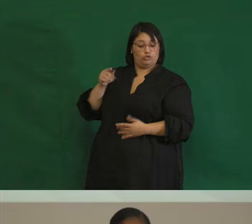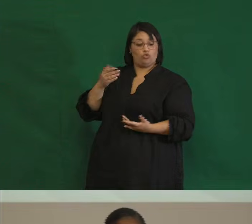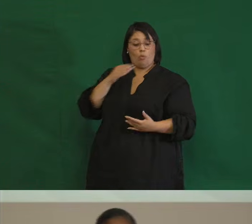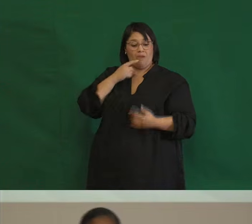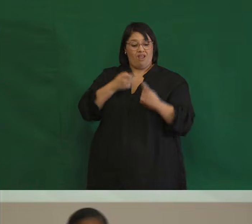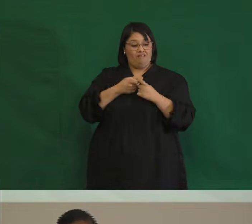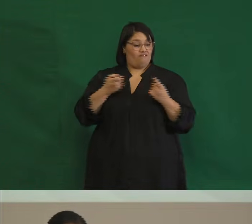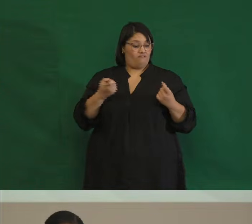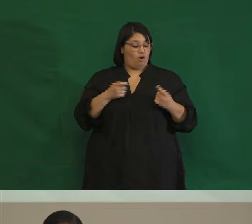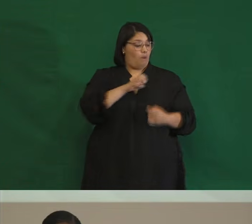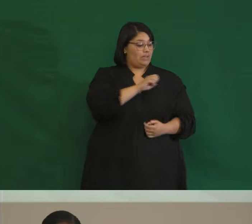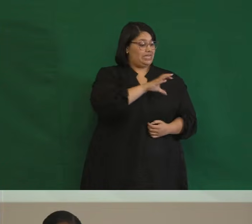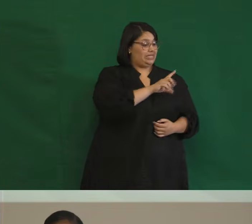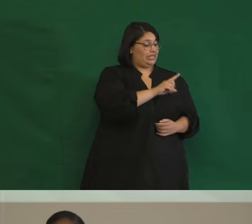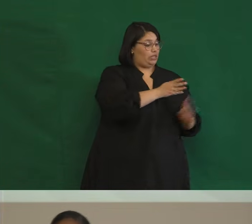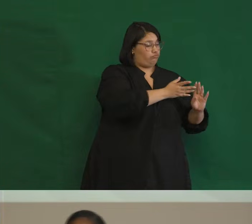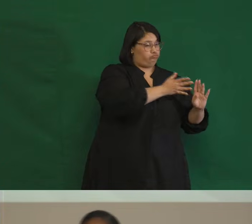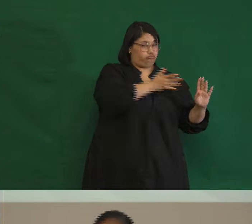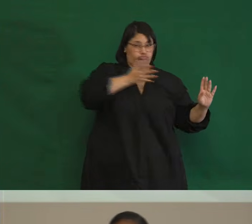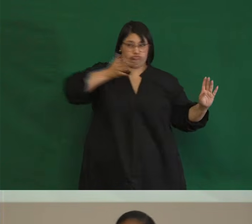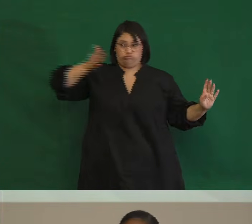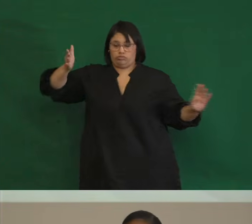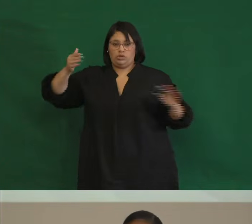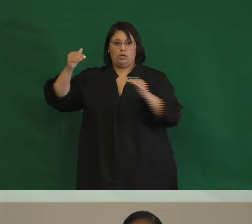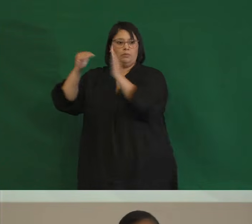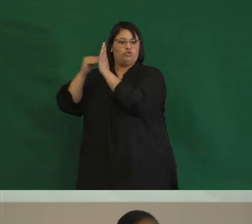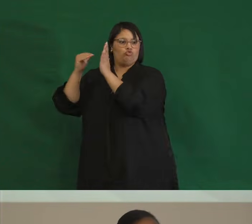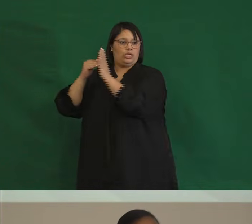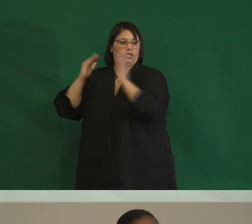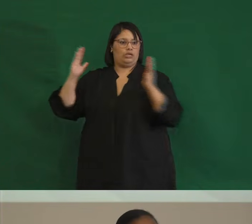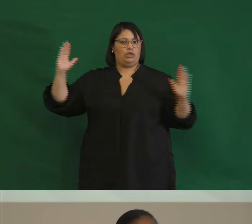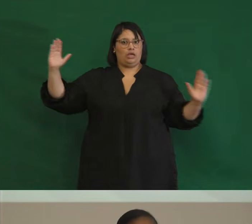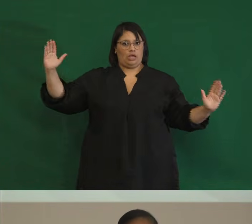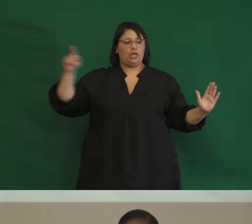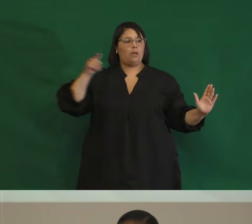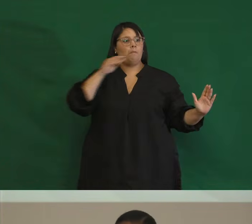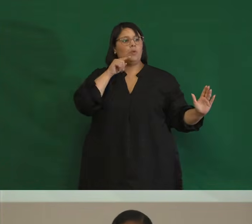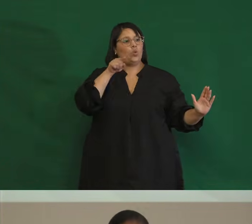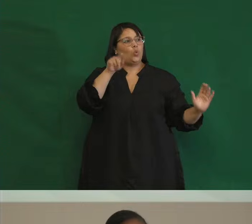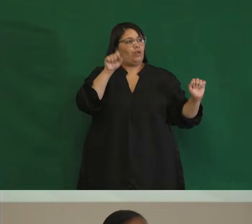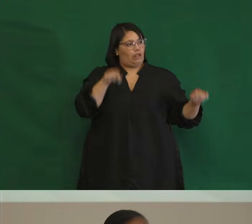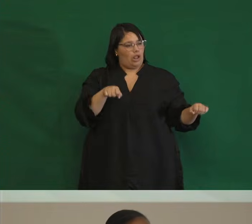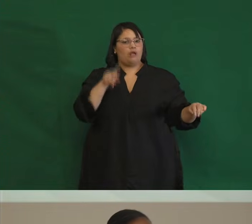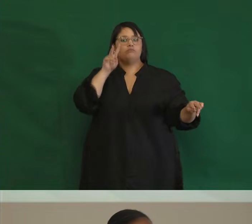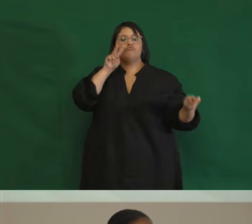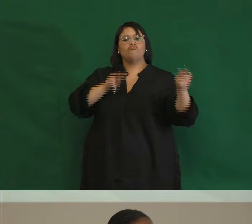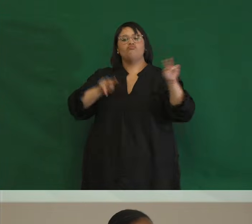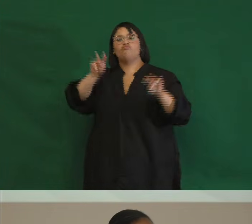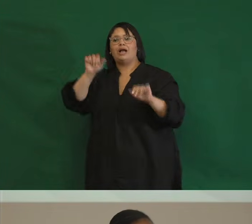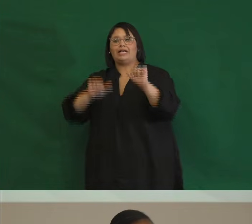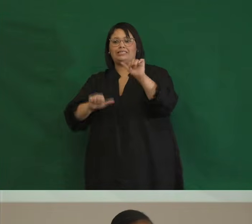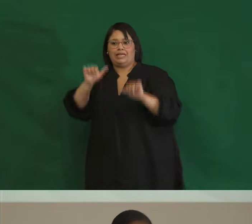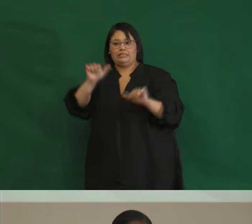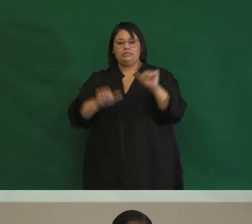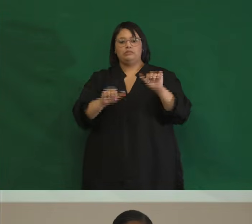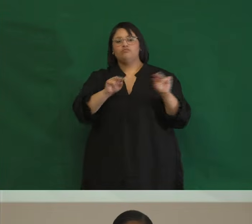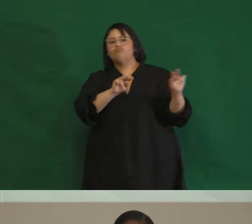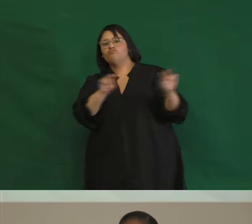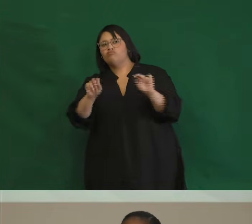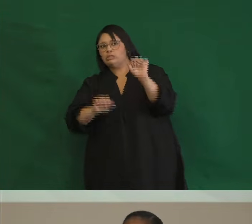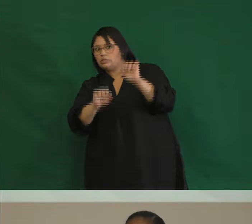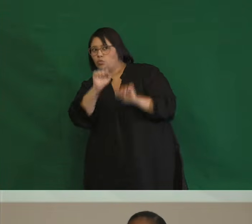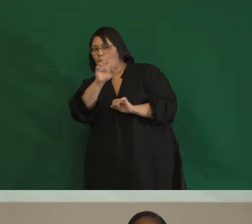ECD to matric, we then, you're able to be assessed in South African Sign